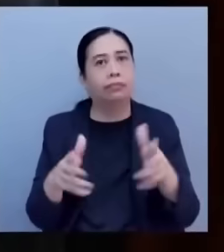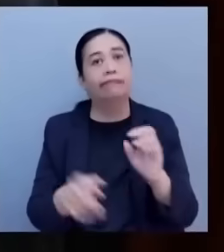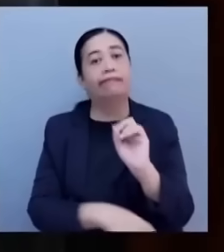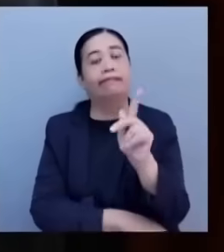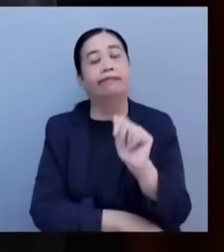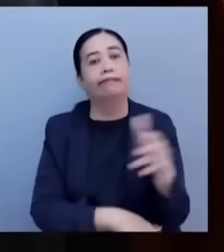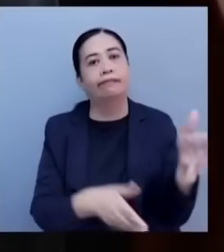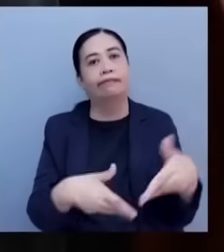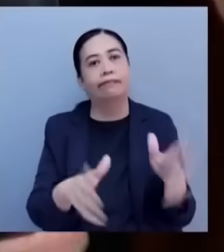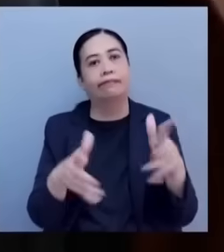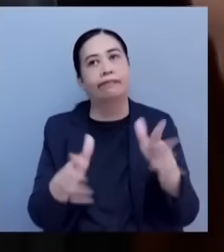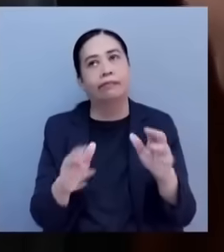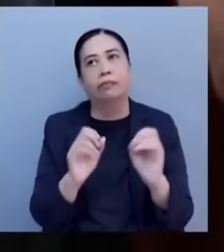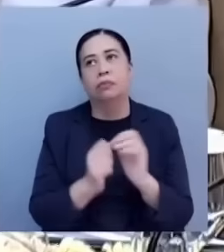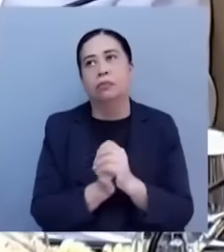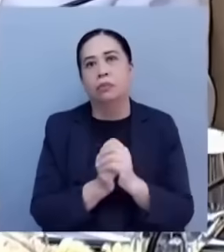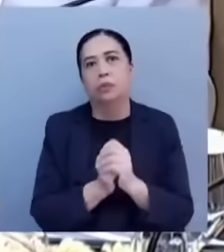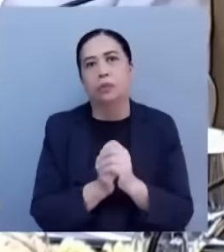a